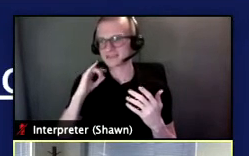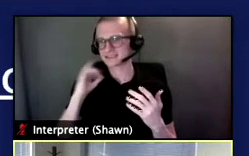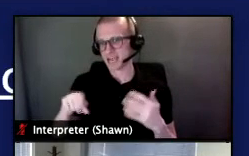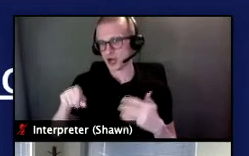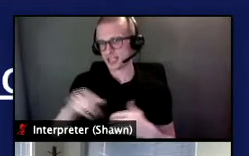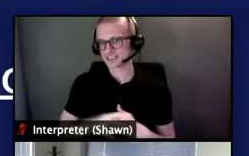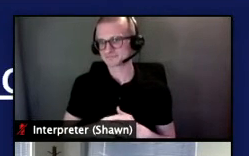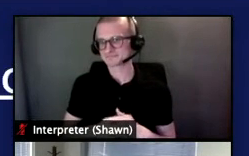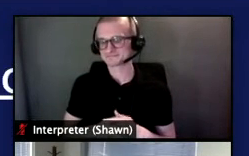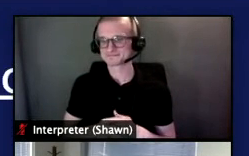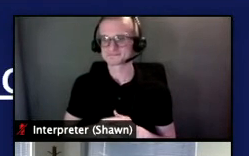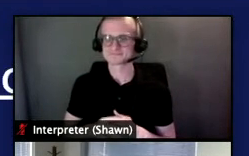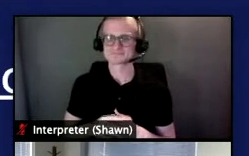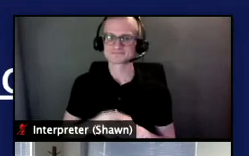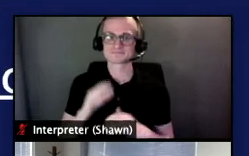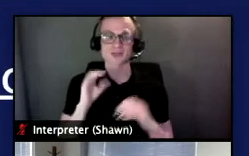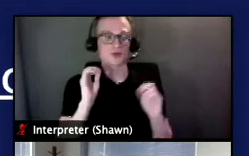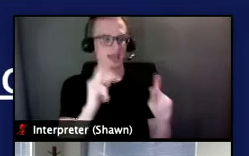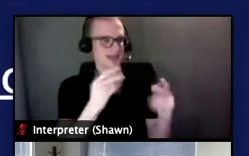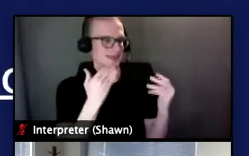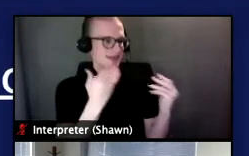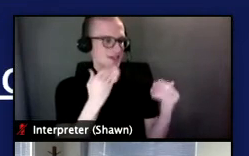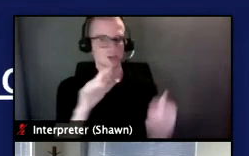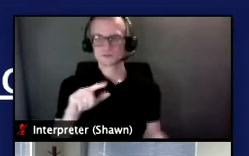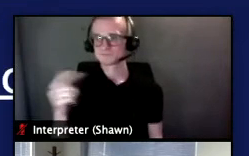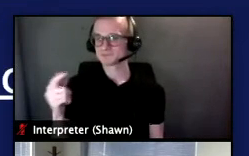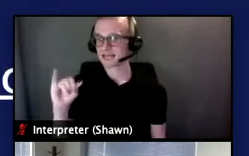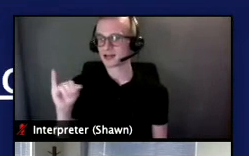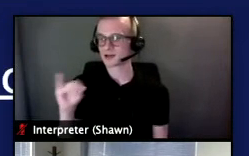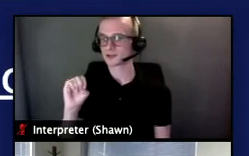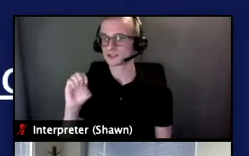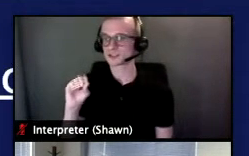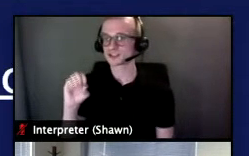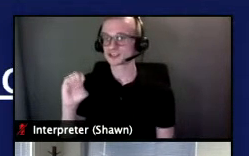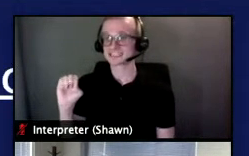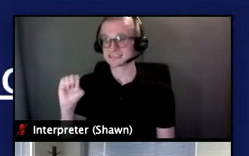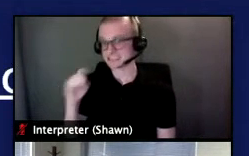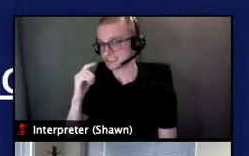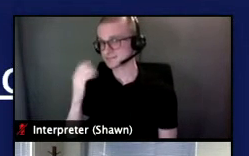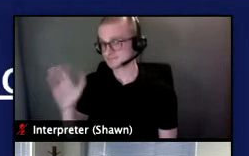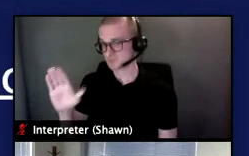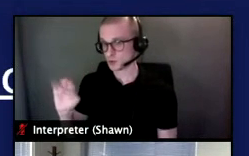Great, thank you. Jesse, we'll take it over to you, and if you could say which outlet that you were with.